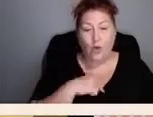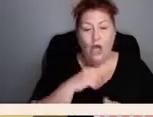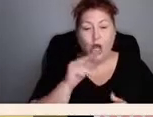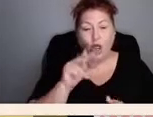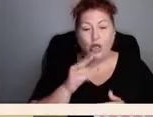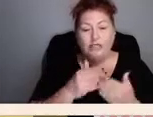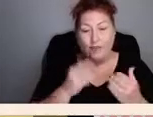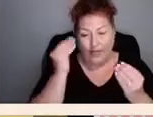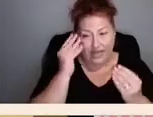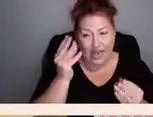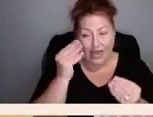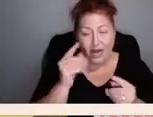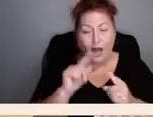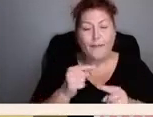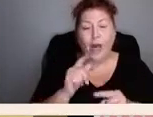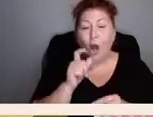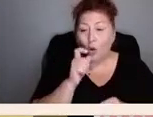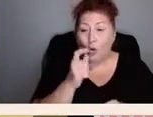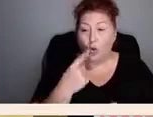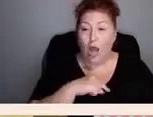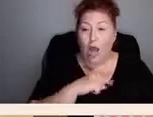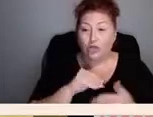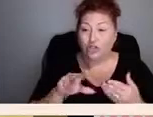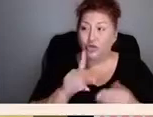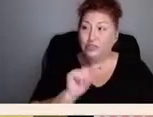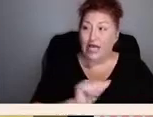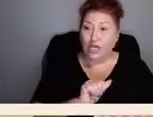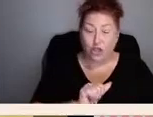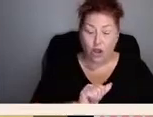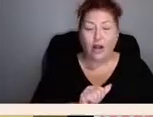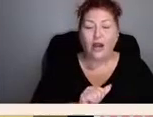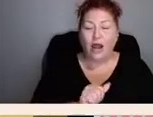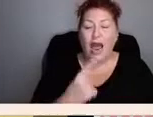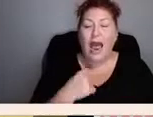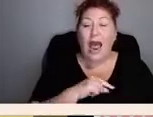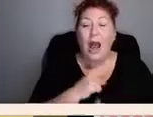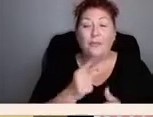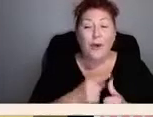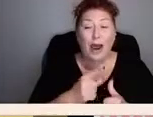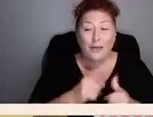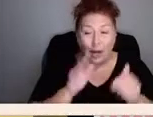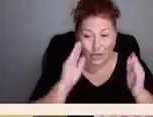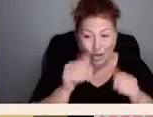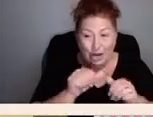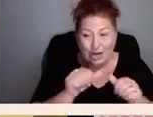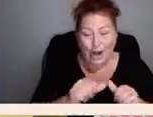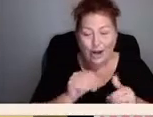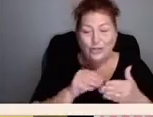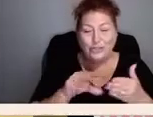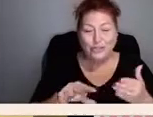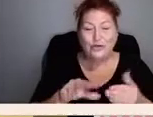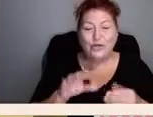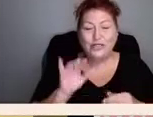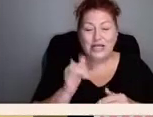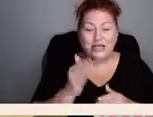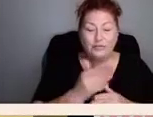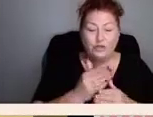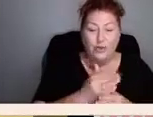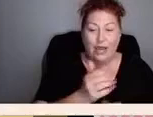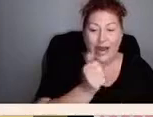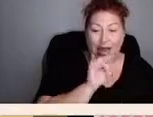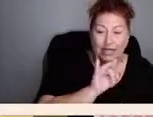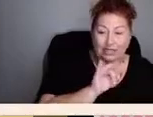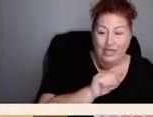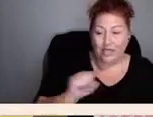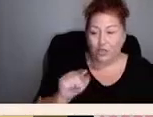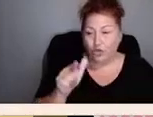data about who our students actually are, our primary target area are students between 18 to